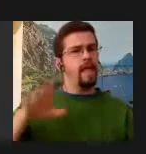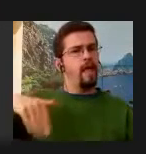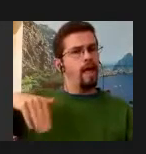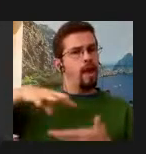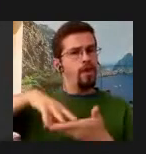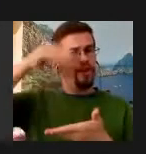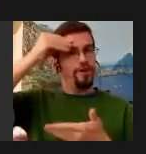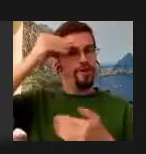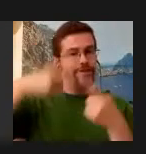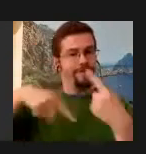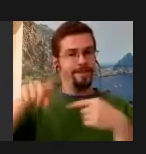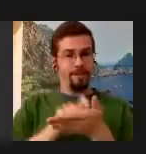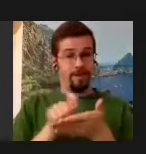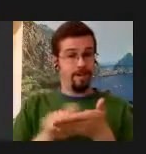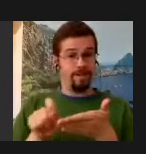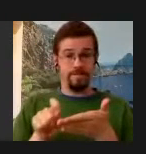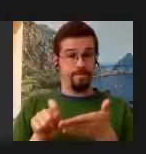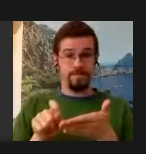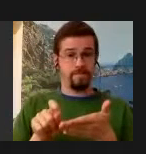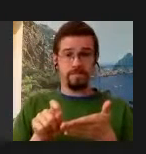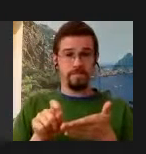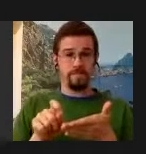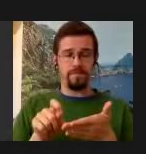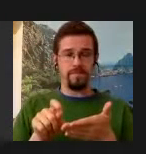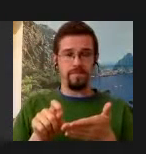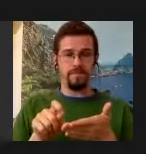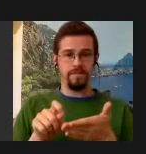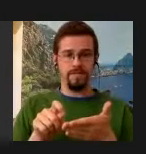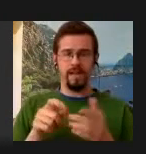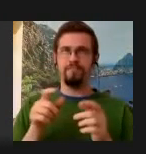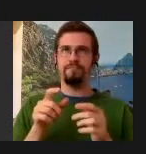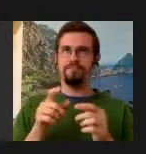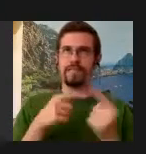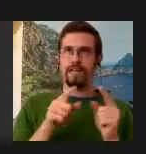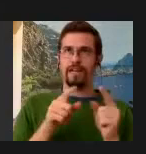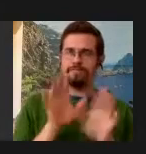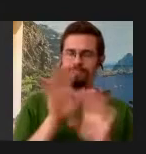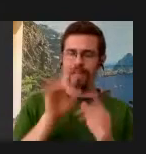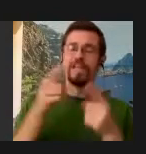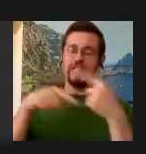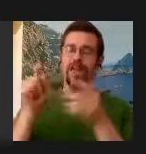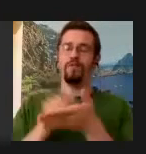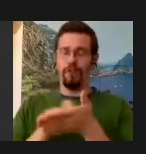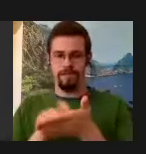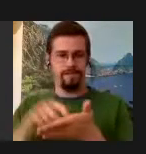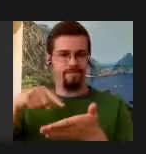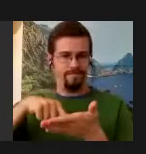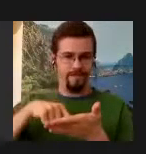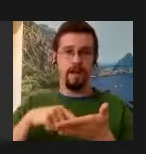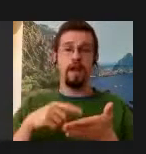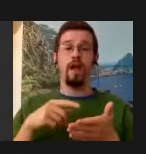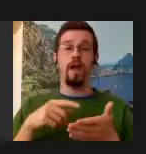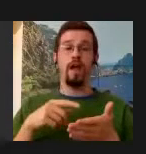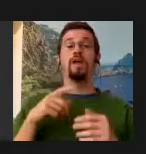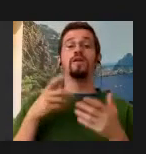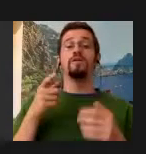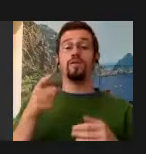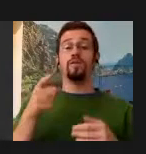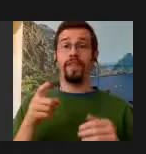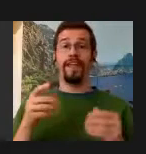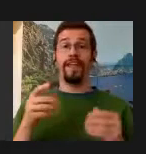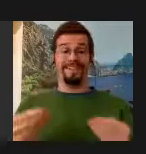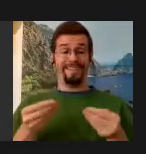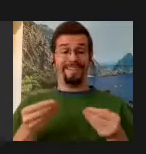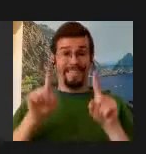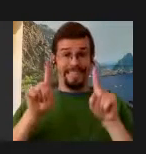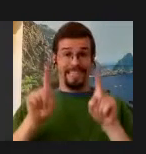language. They did not know sign writing. And these exams, they were written, and so they were given these exams. And